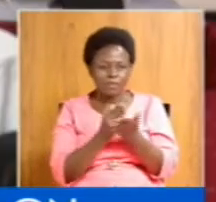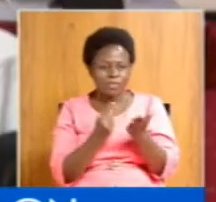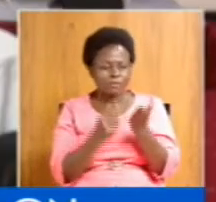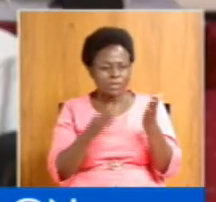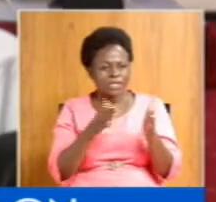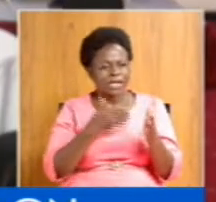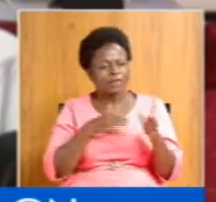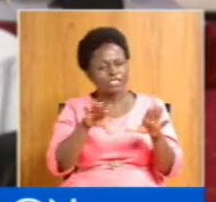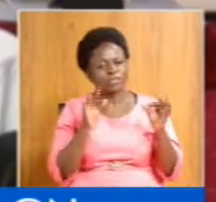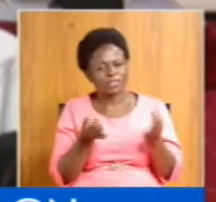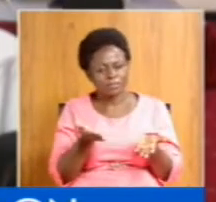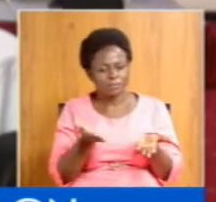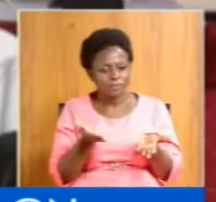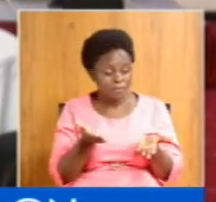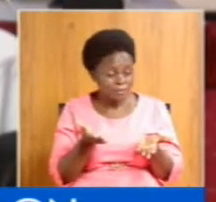have a choice?